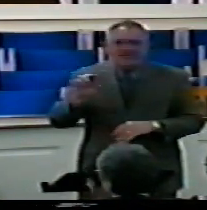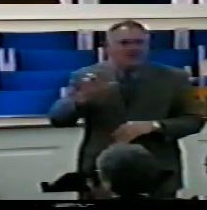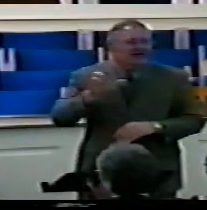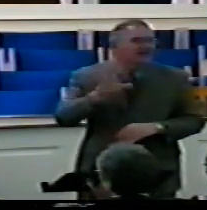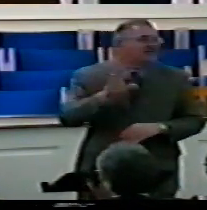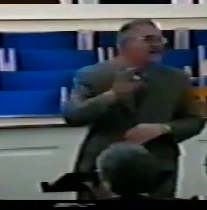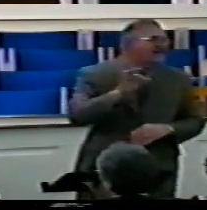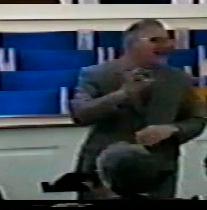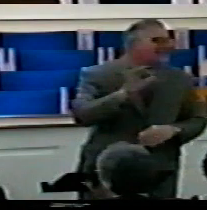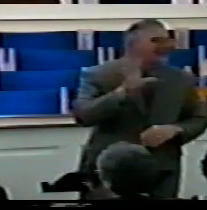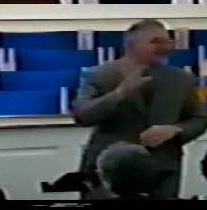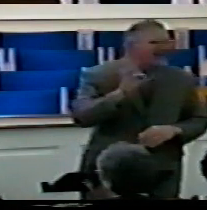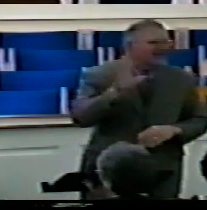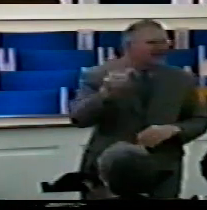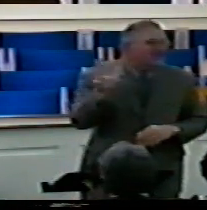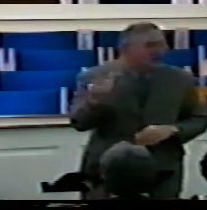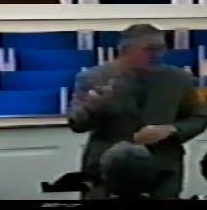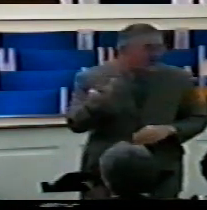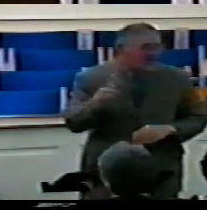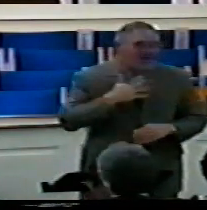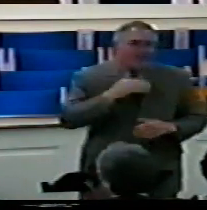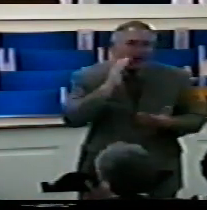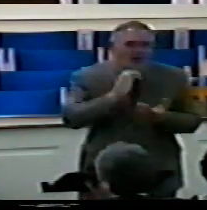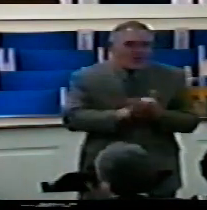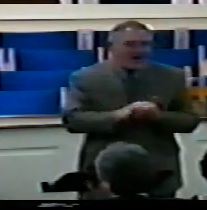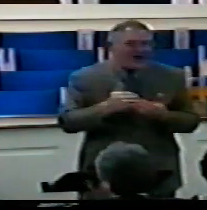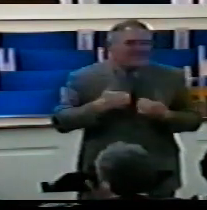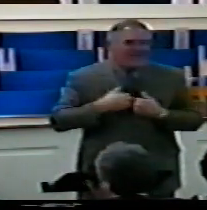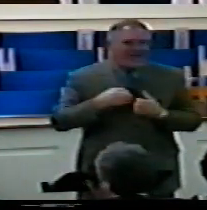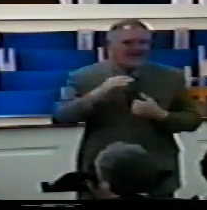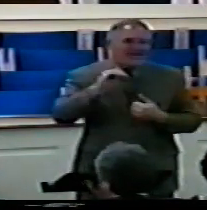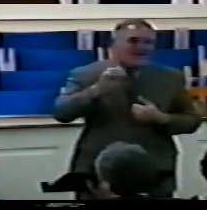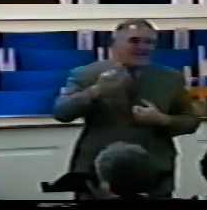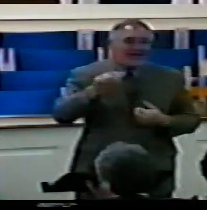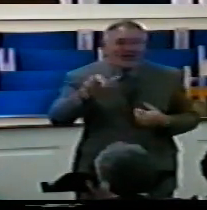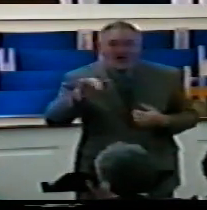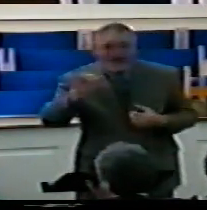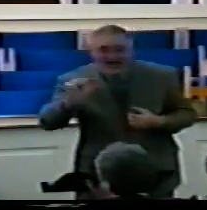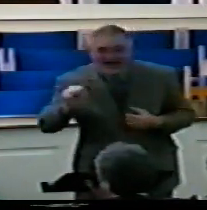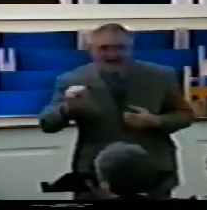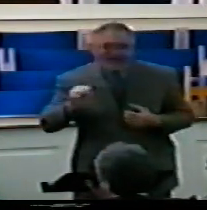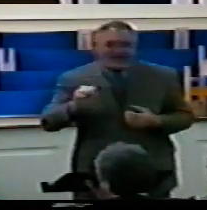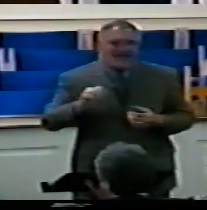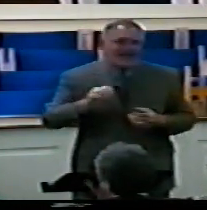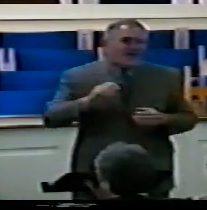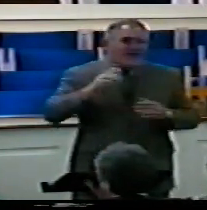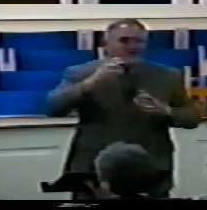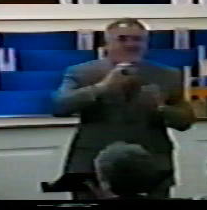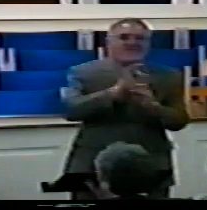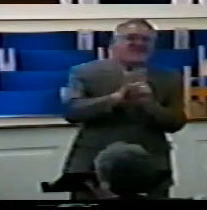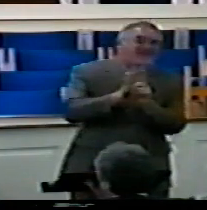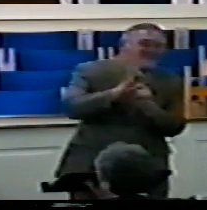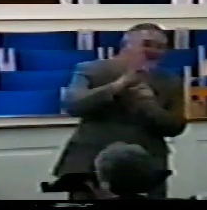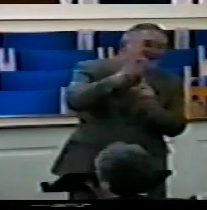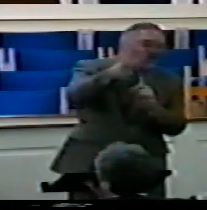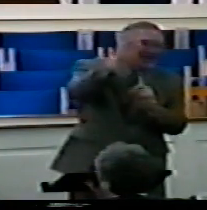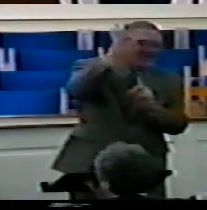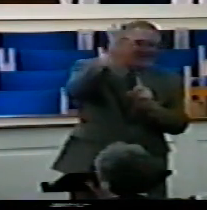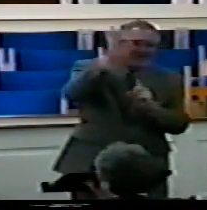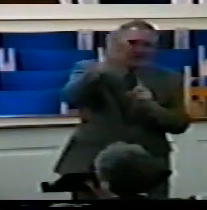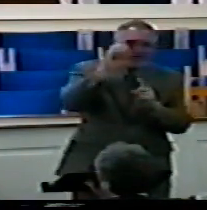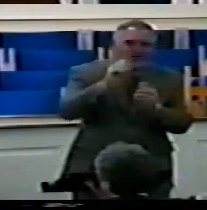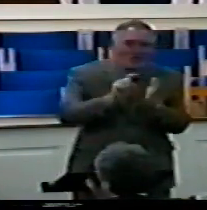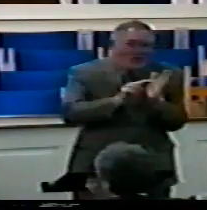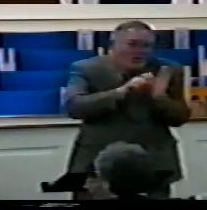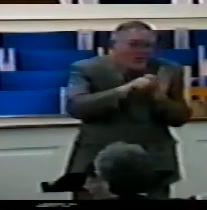1993, my wife came down with typhoid fever, malaria, dysentery, Ascaris worm, several other parasites. She got down to